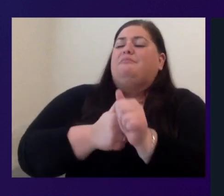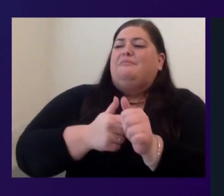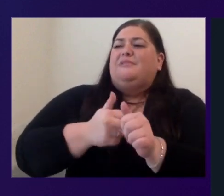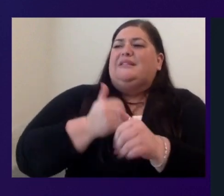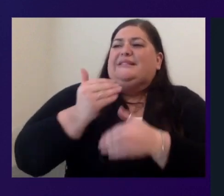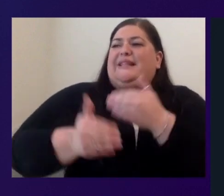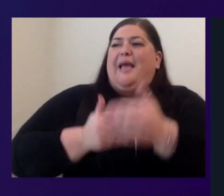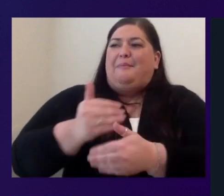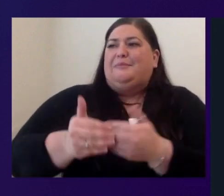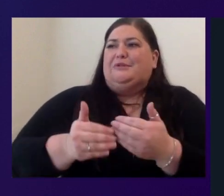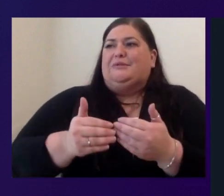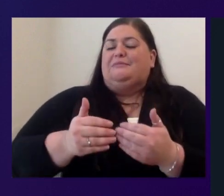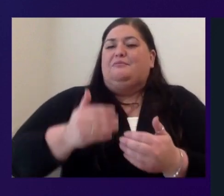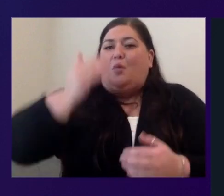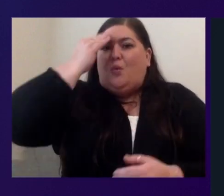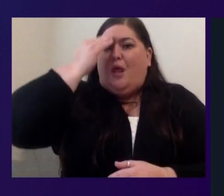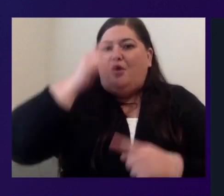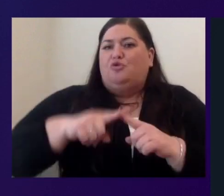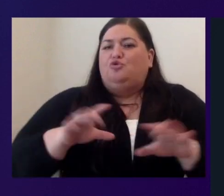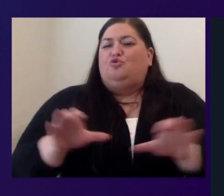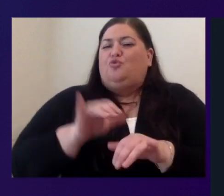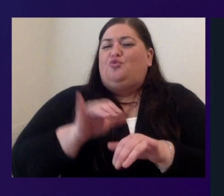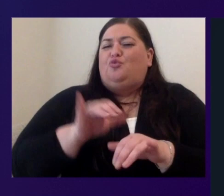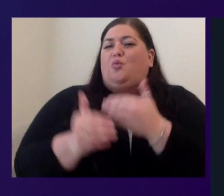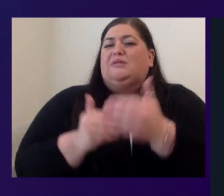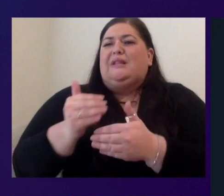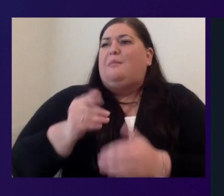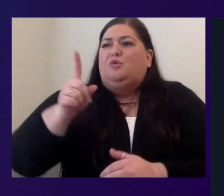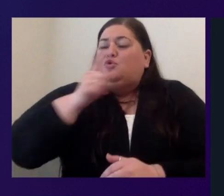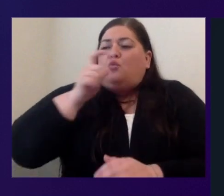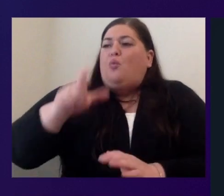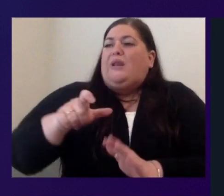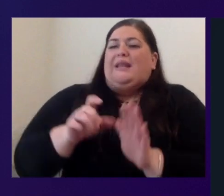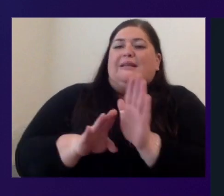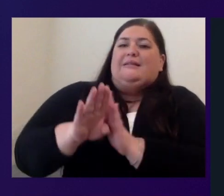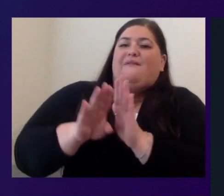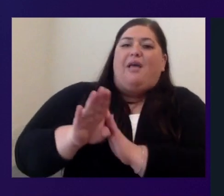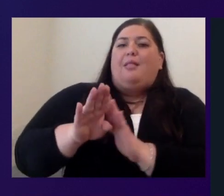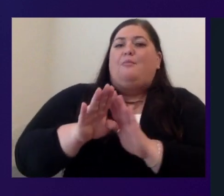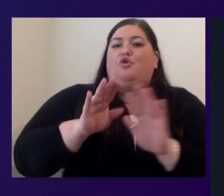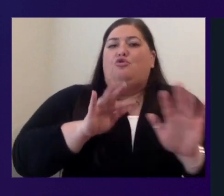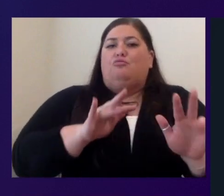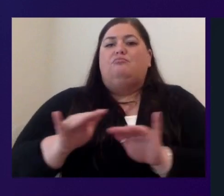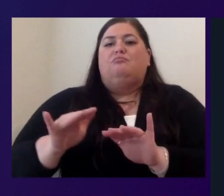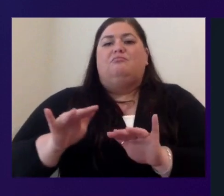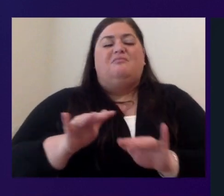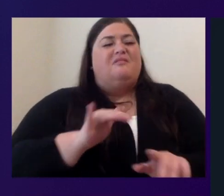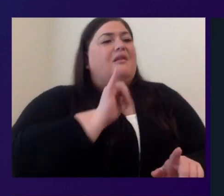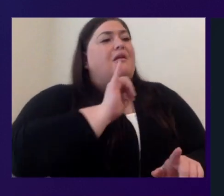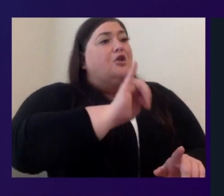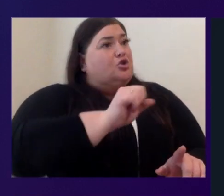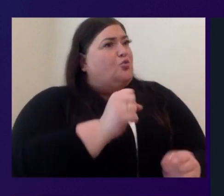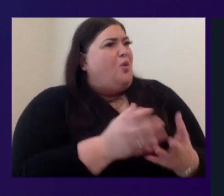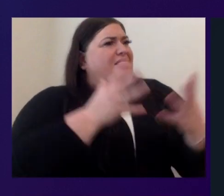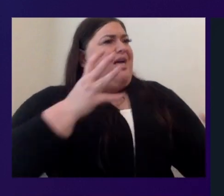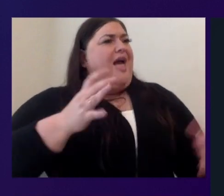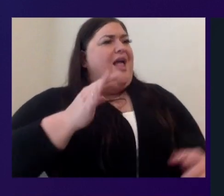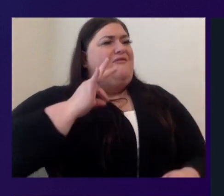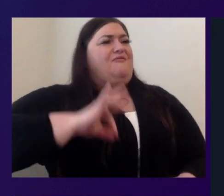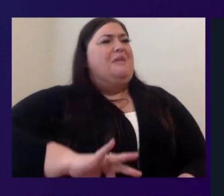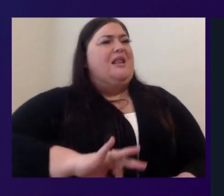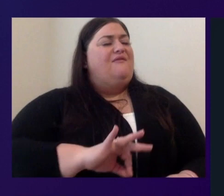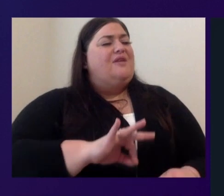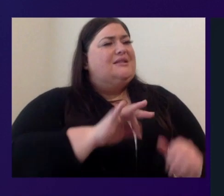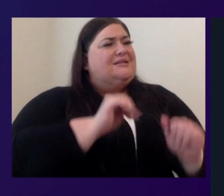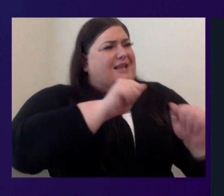them to SaaSify without having to have the developers involved. Yeah, so I can imagine there's a lot of benefits to doing it this way. Can you go through some